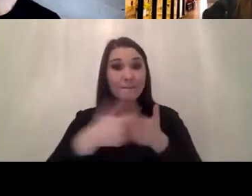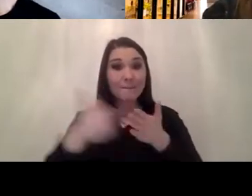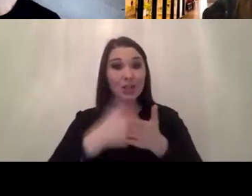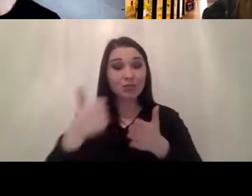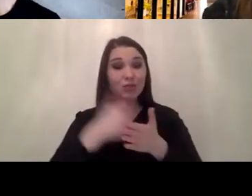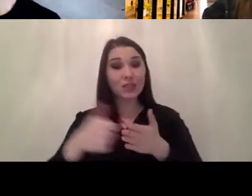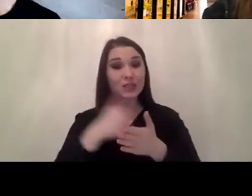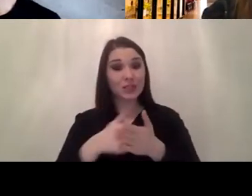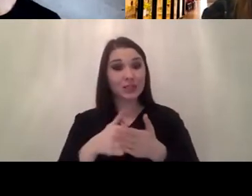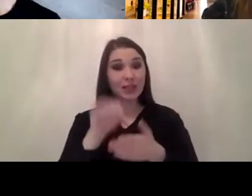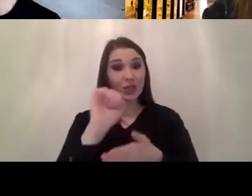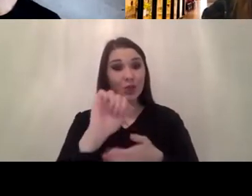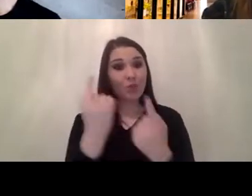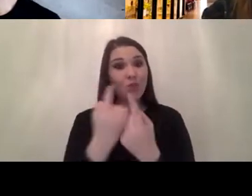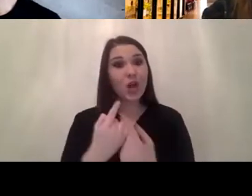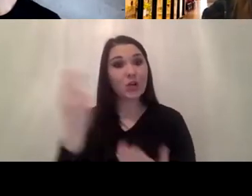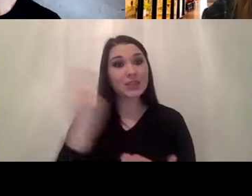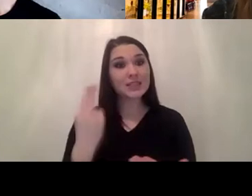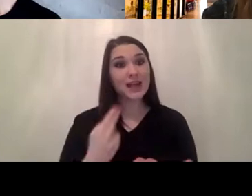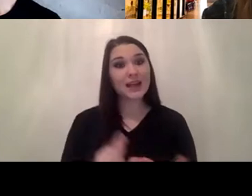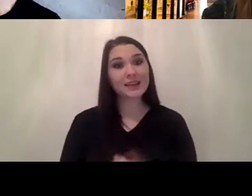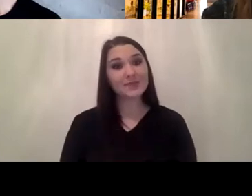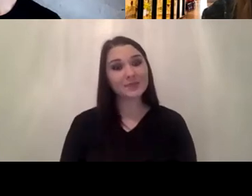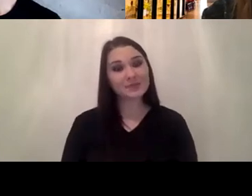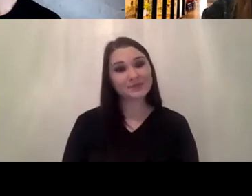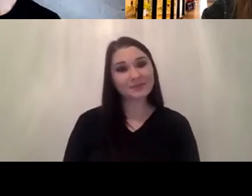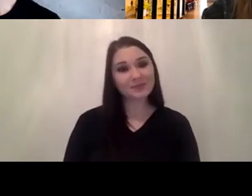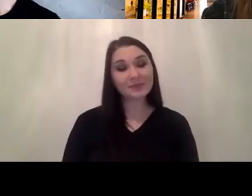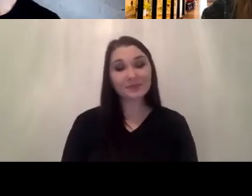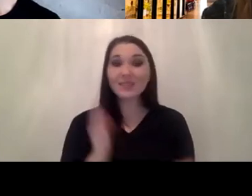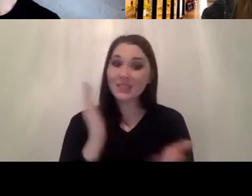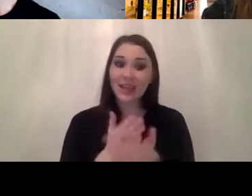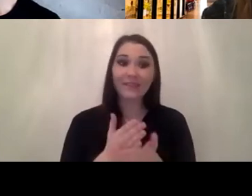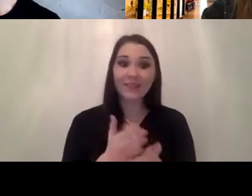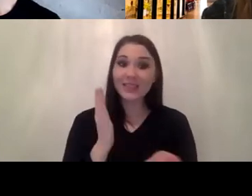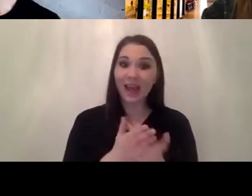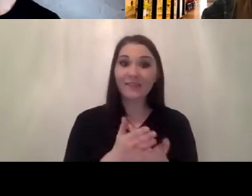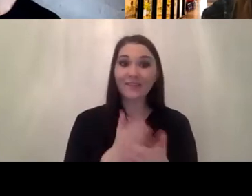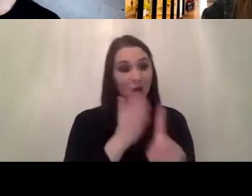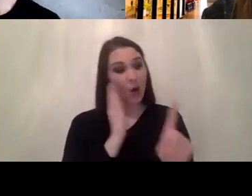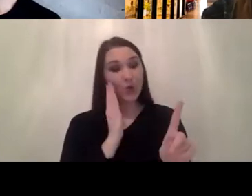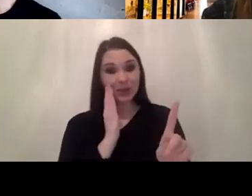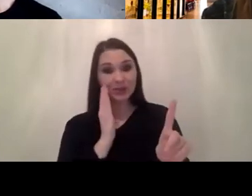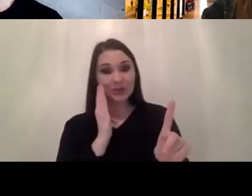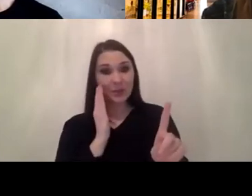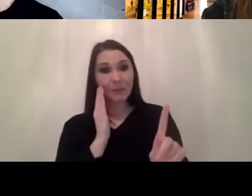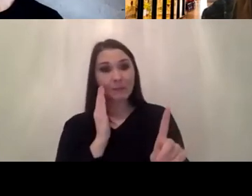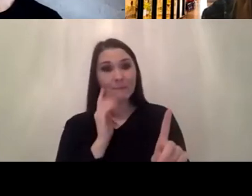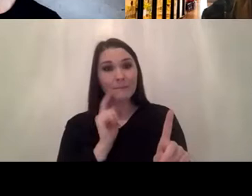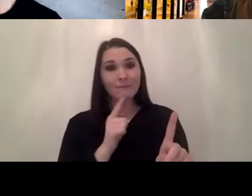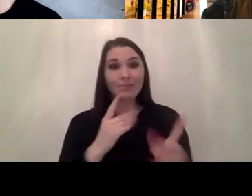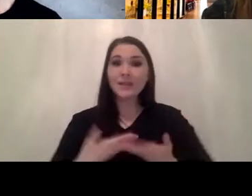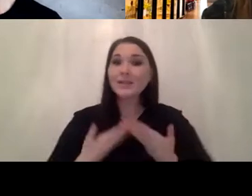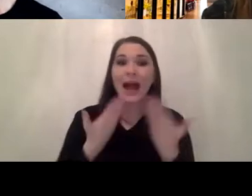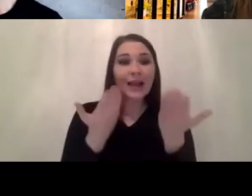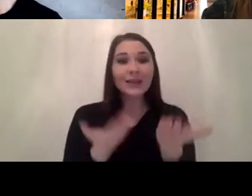your product design? Yeah, definitely. So I've definitely noticed like a surge in kindness in the